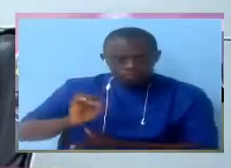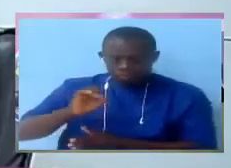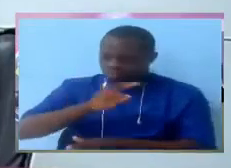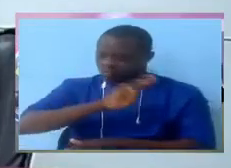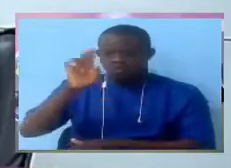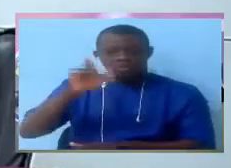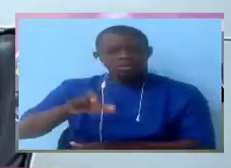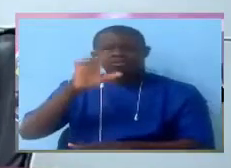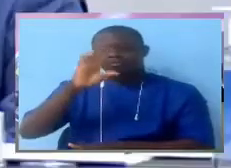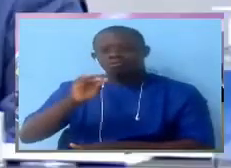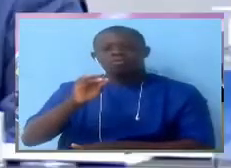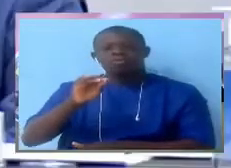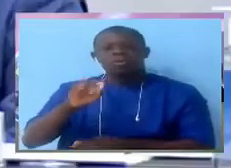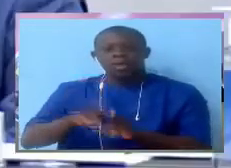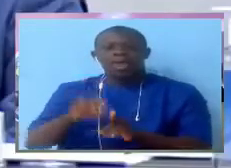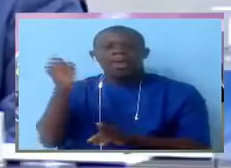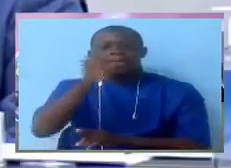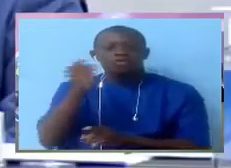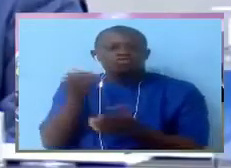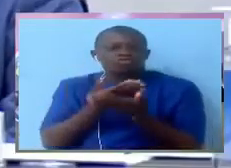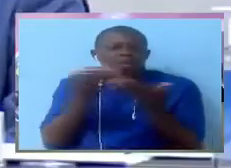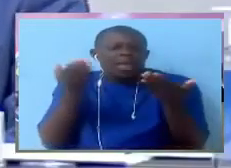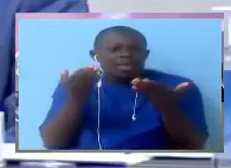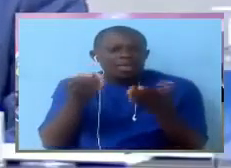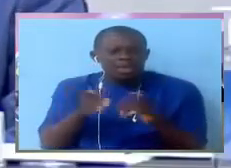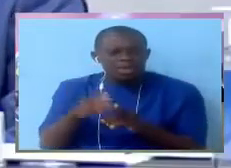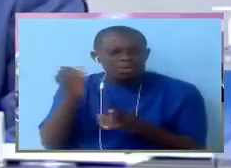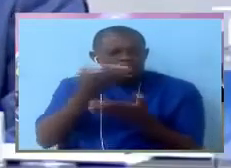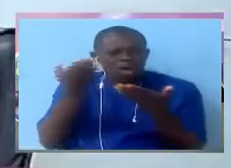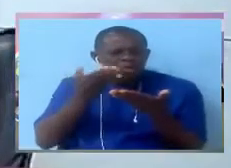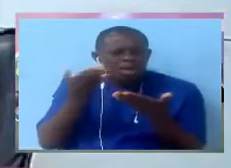order. Because he was, why is that the case?